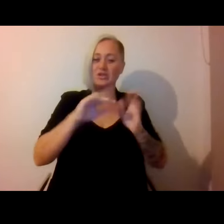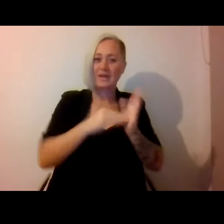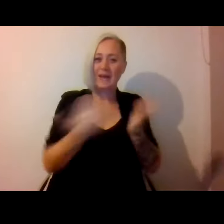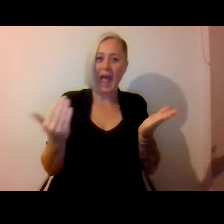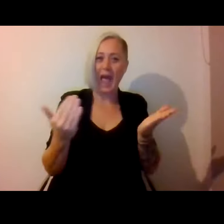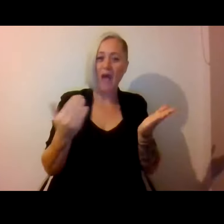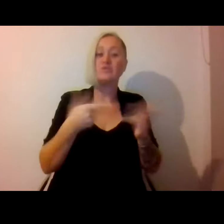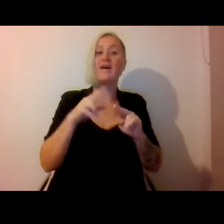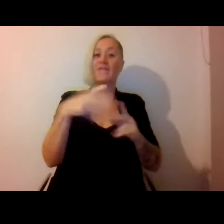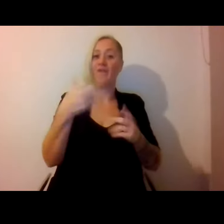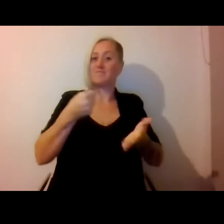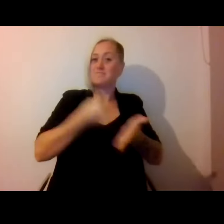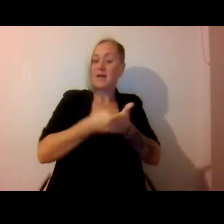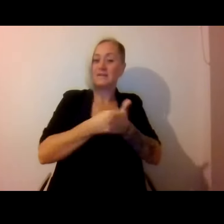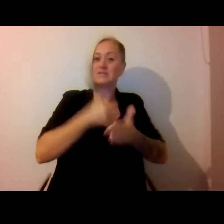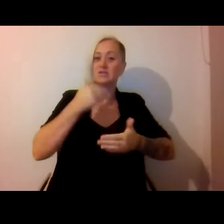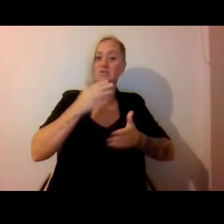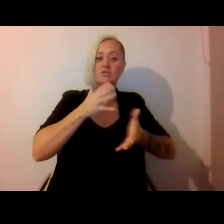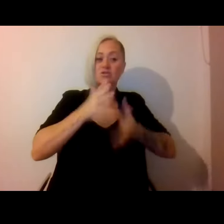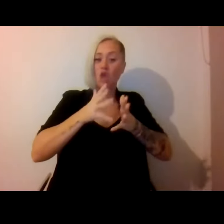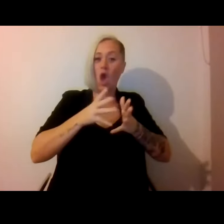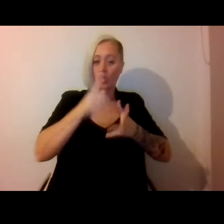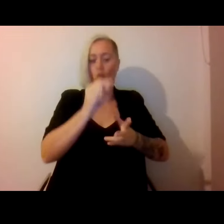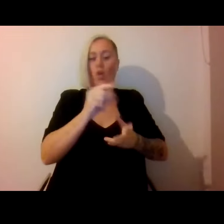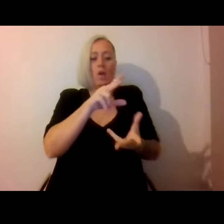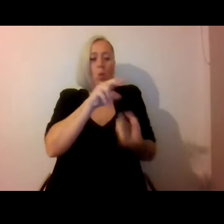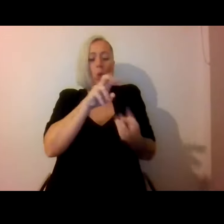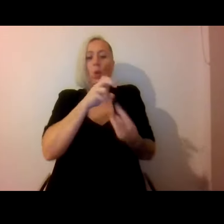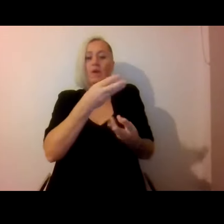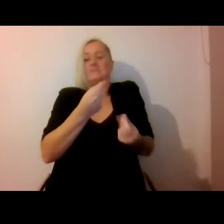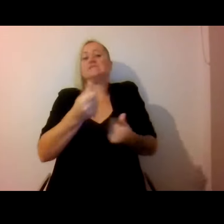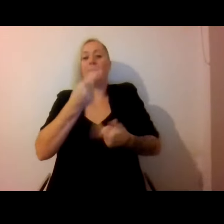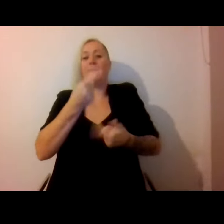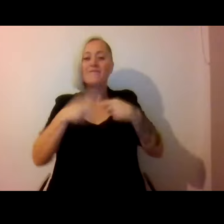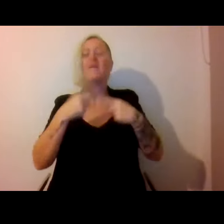be able to communicate, you could get the information you need to be able to treat them.